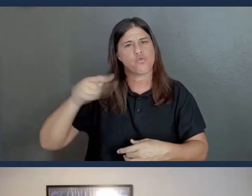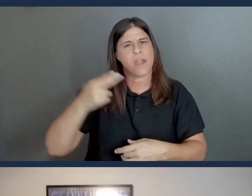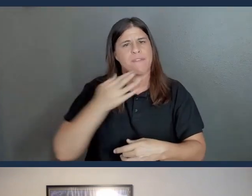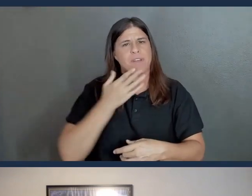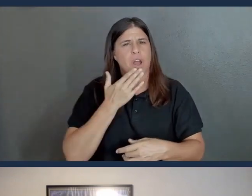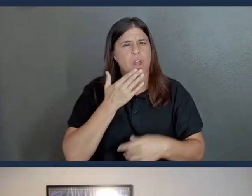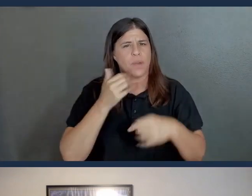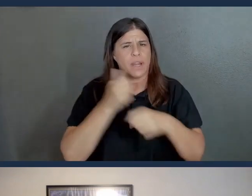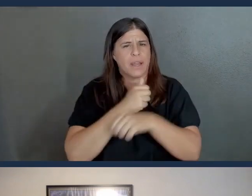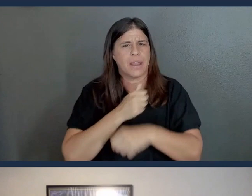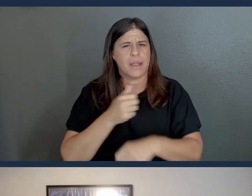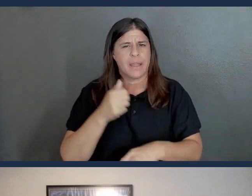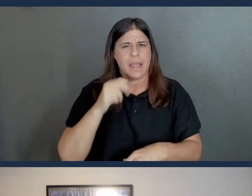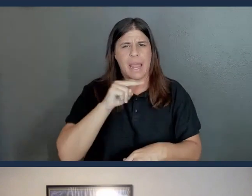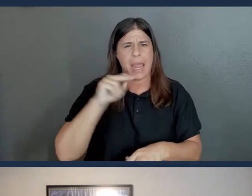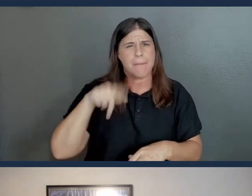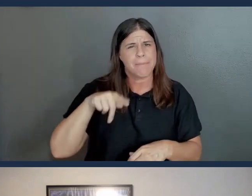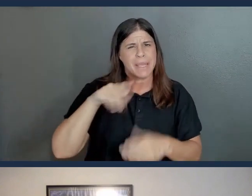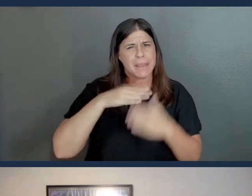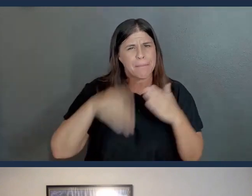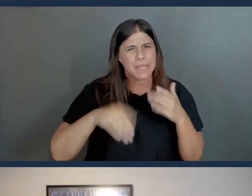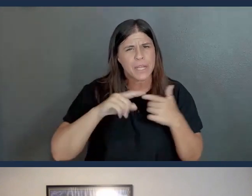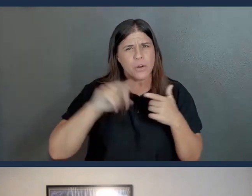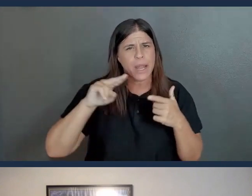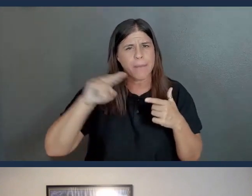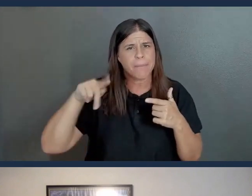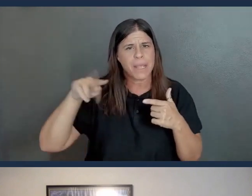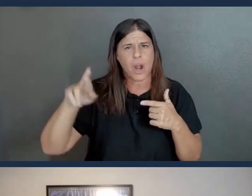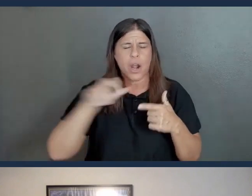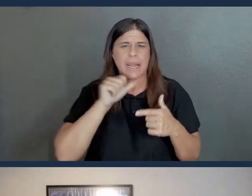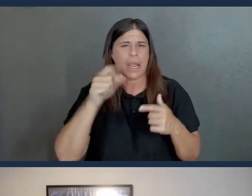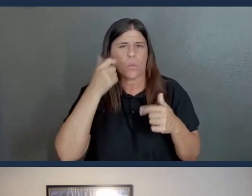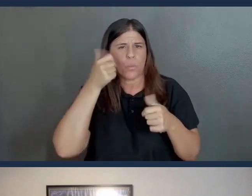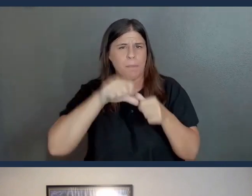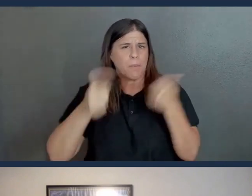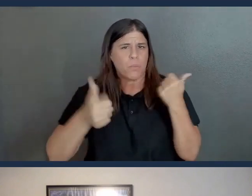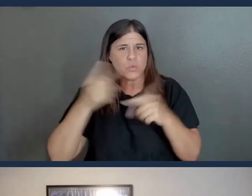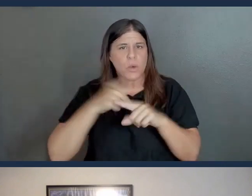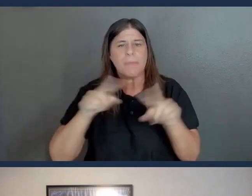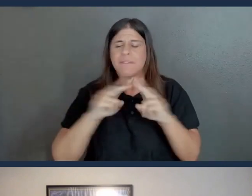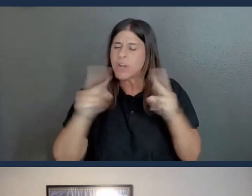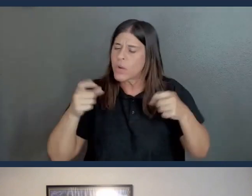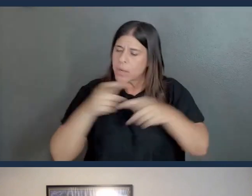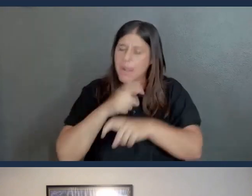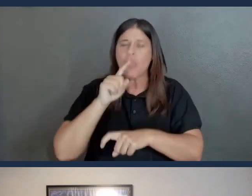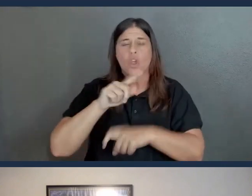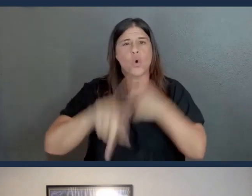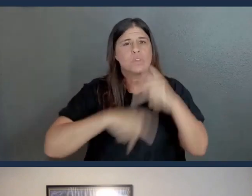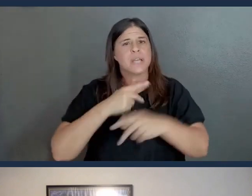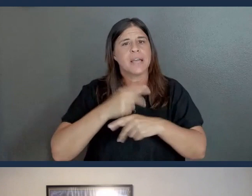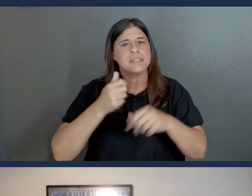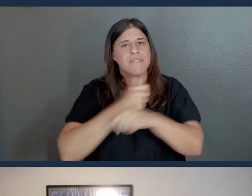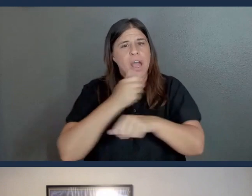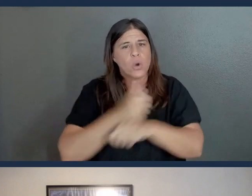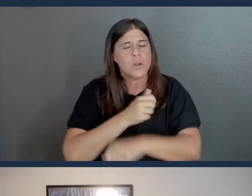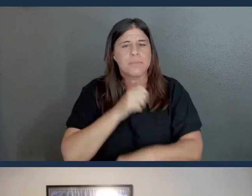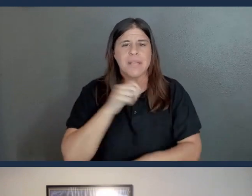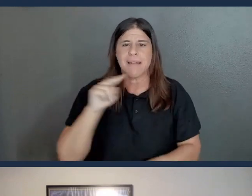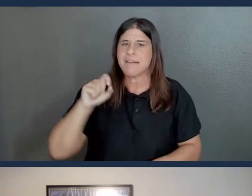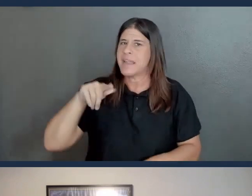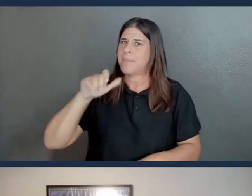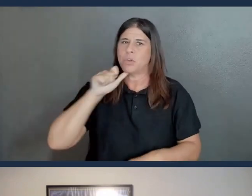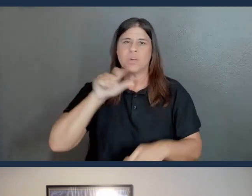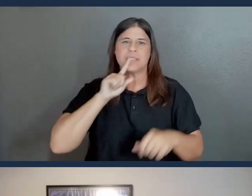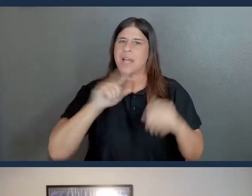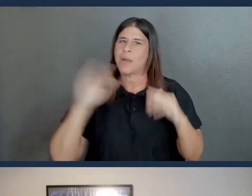if it's NP complete or NP hard, but it's a very complex one. Those sorts of algorithms are not ones that, Neptune is really optimized